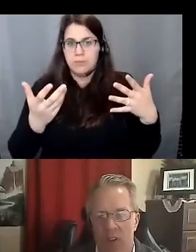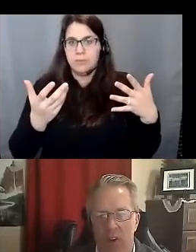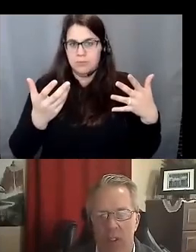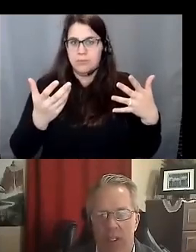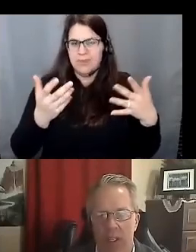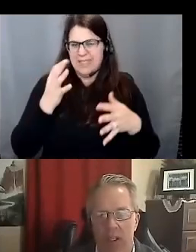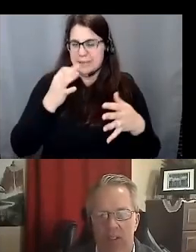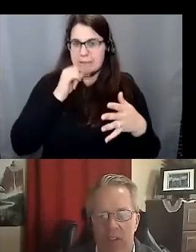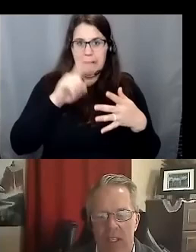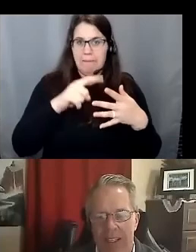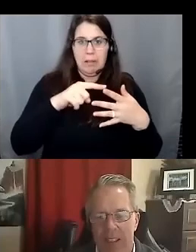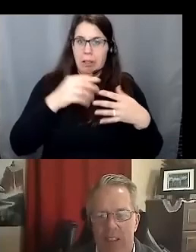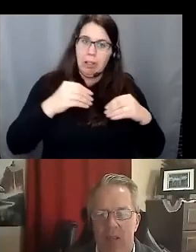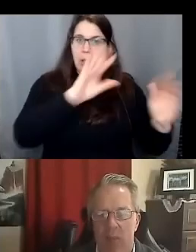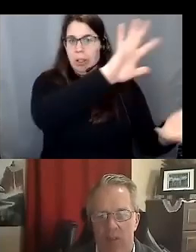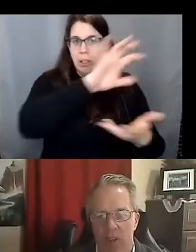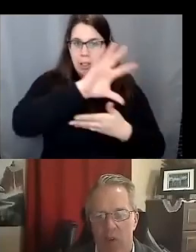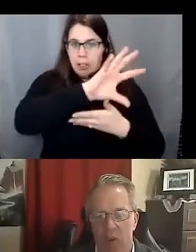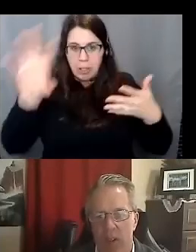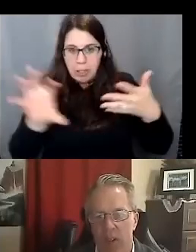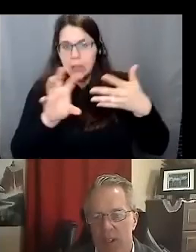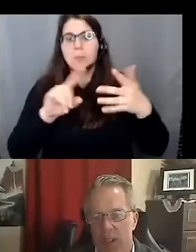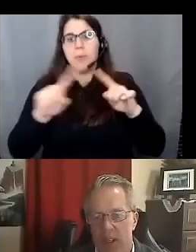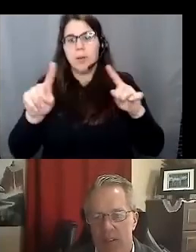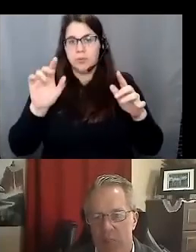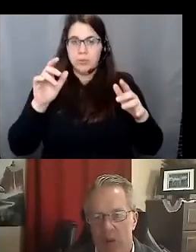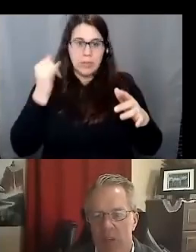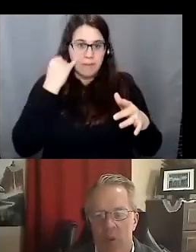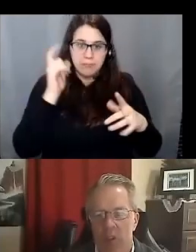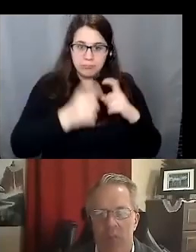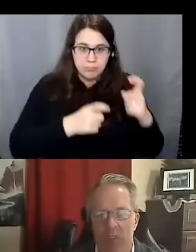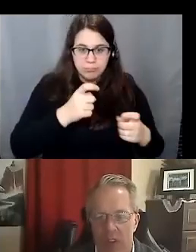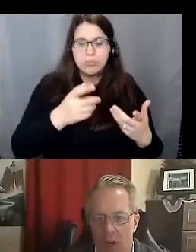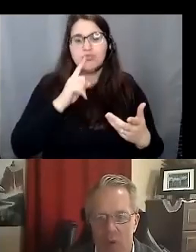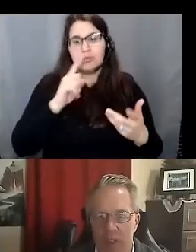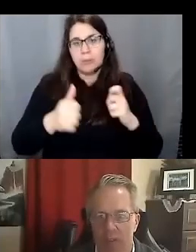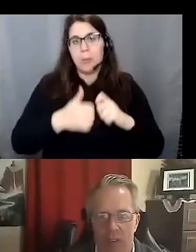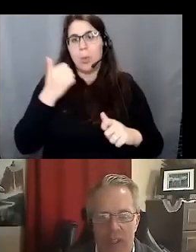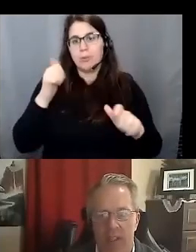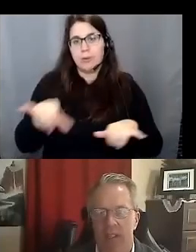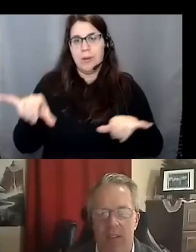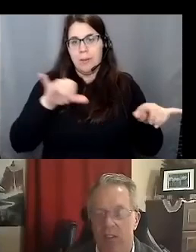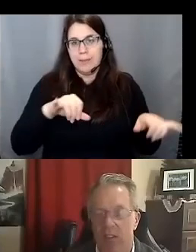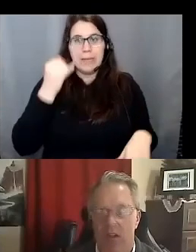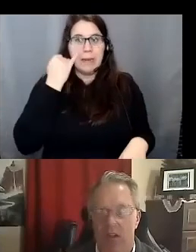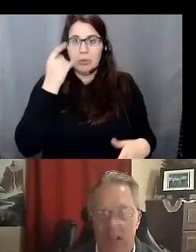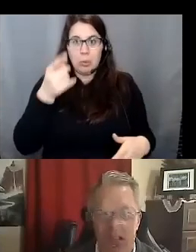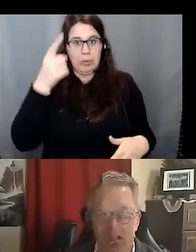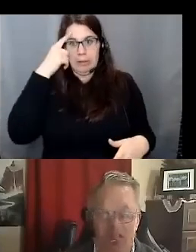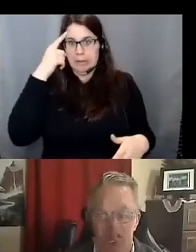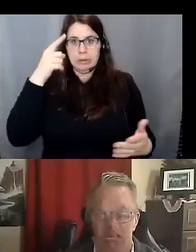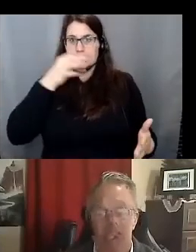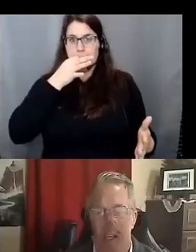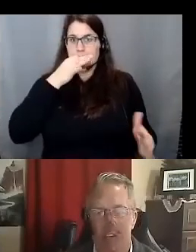what it's currently invested in. But if you, probably the most common scenario would be if you think, the stock market's going to